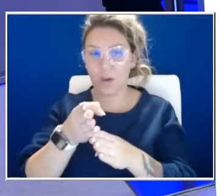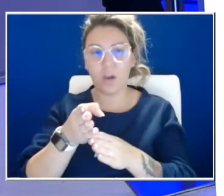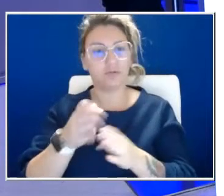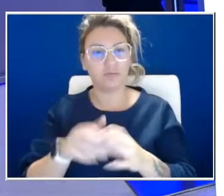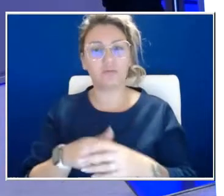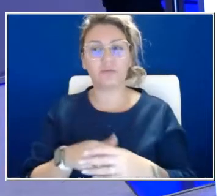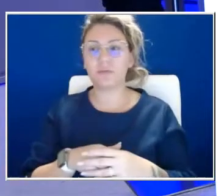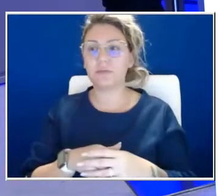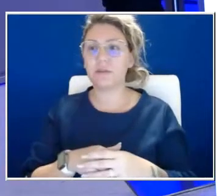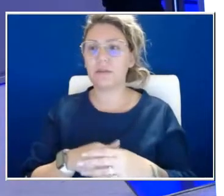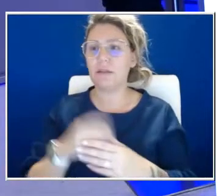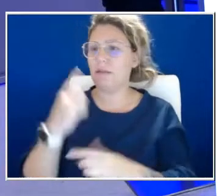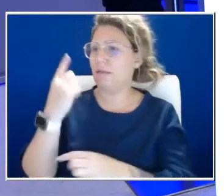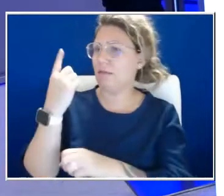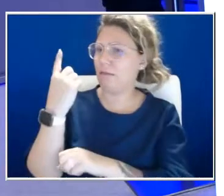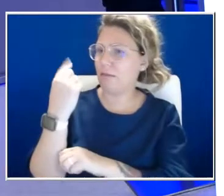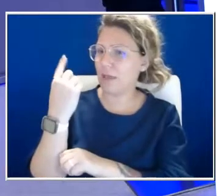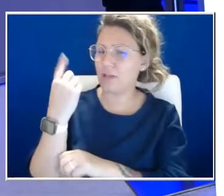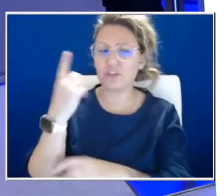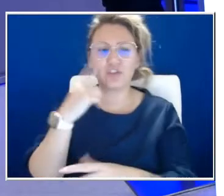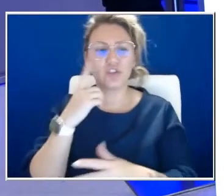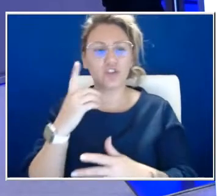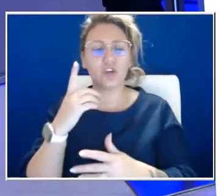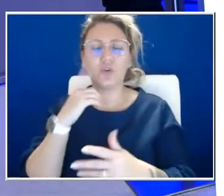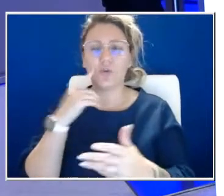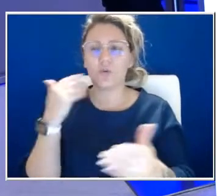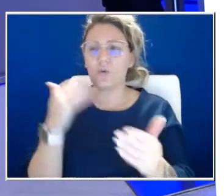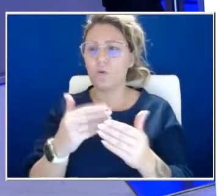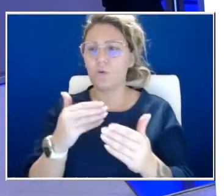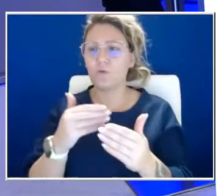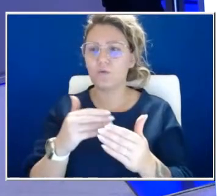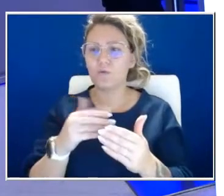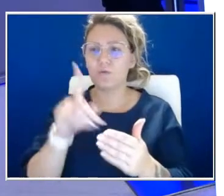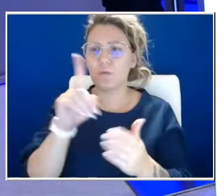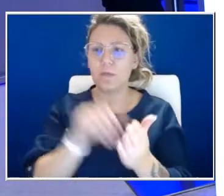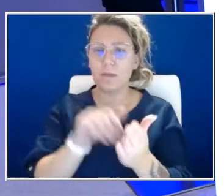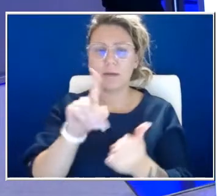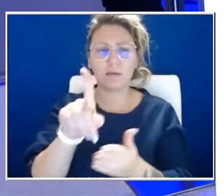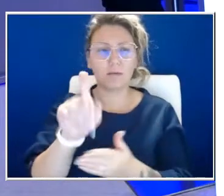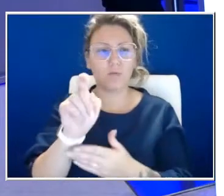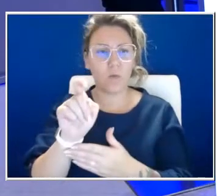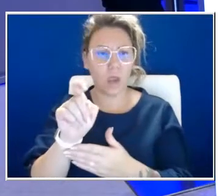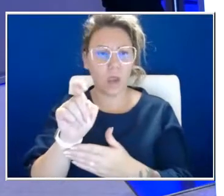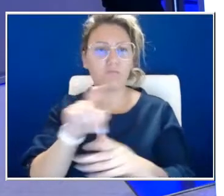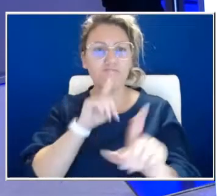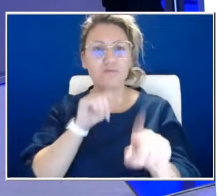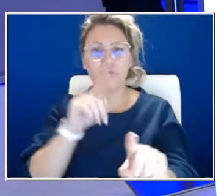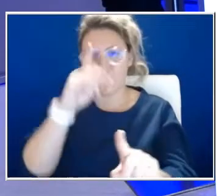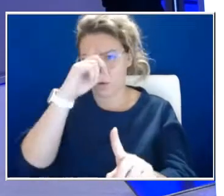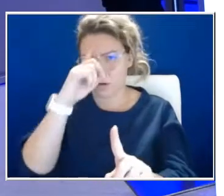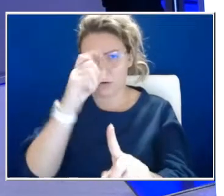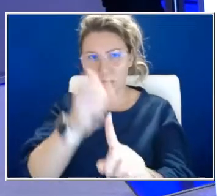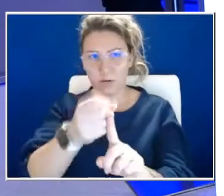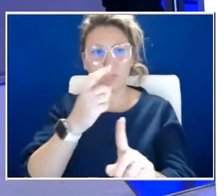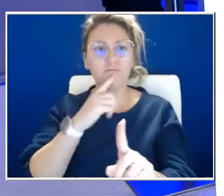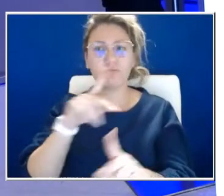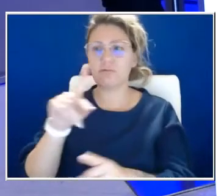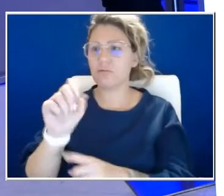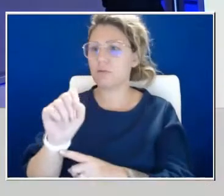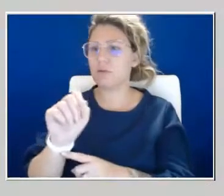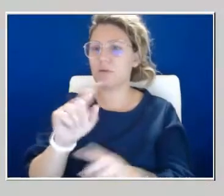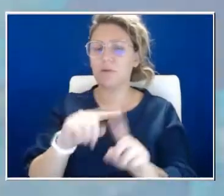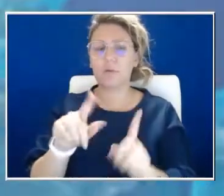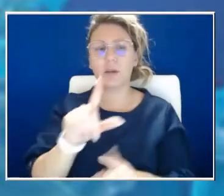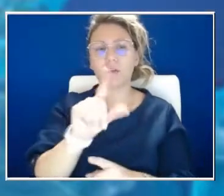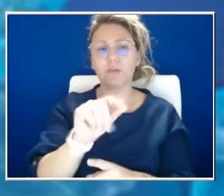Kasha reported there were close to 1,100 reported concussions in Kansas. But if you look at the 2018-2019 school